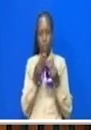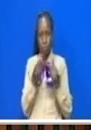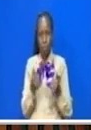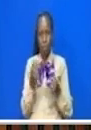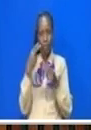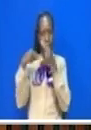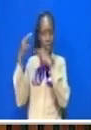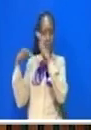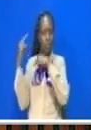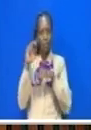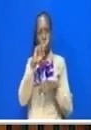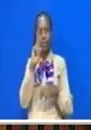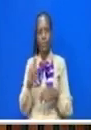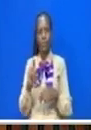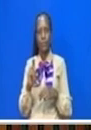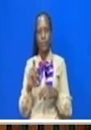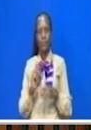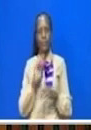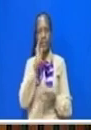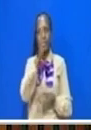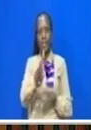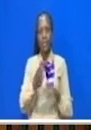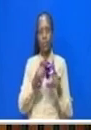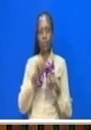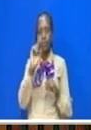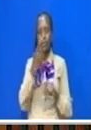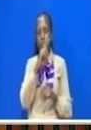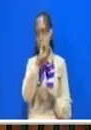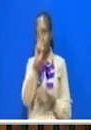questions. So let's go straight to the first question.